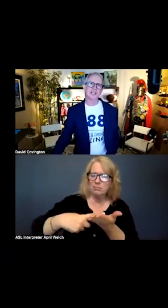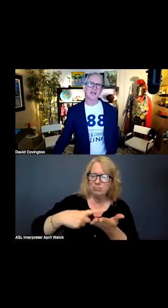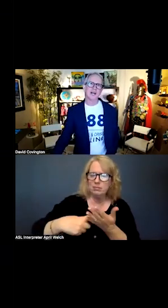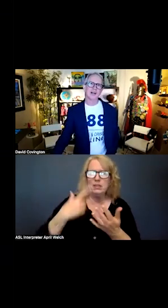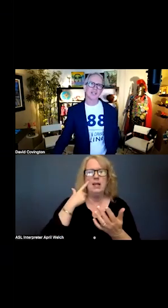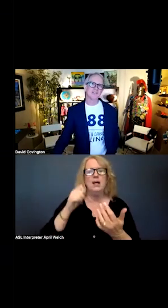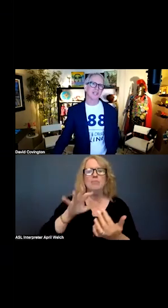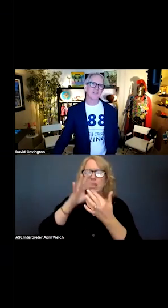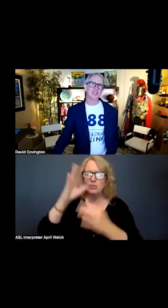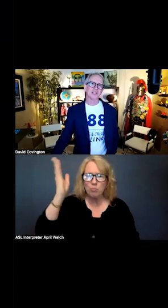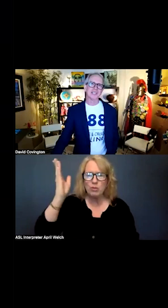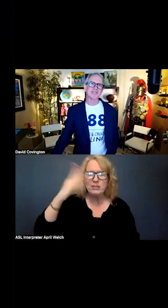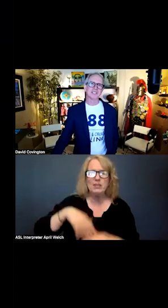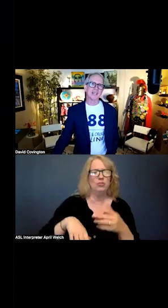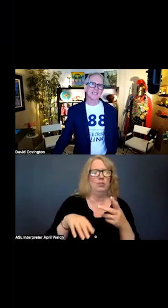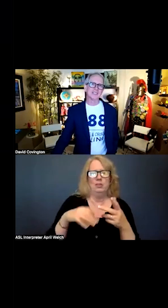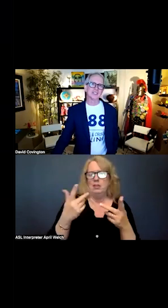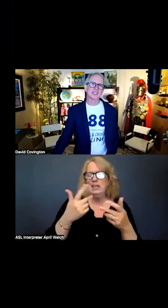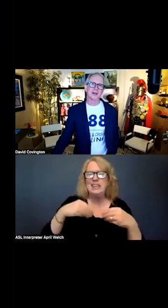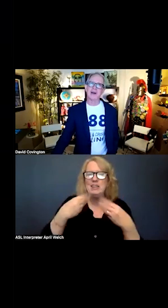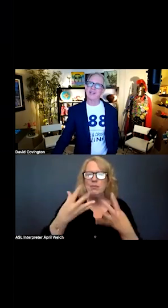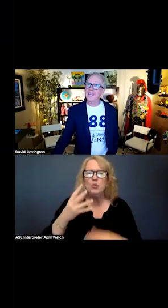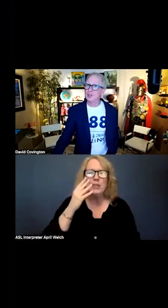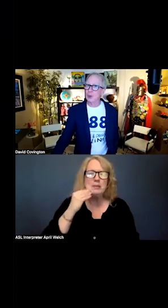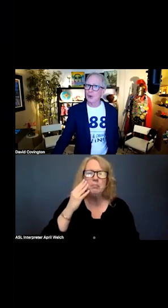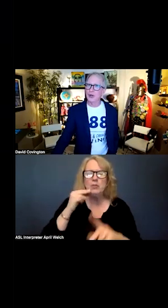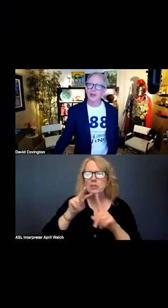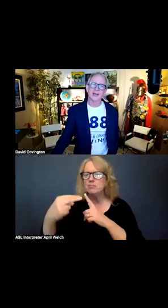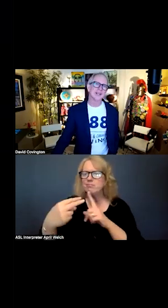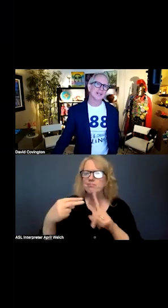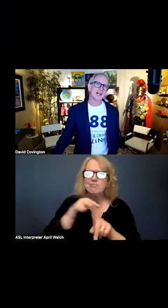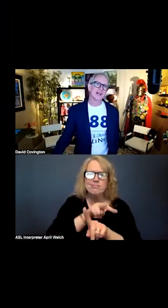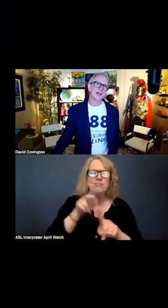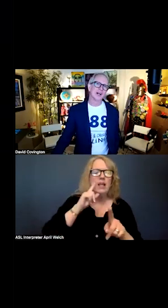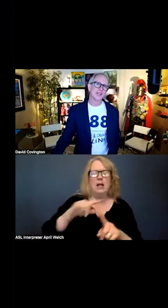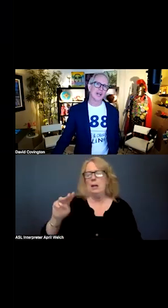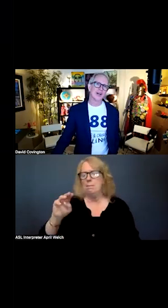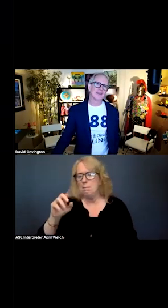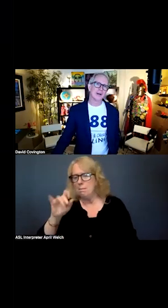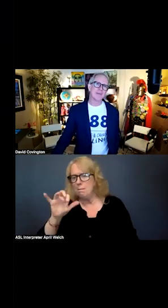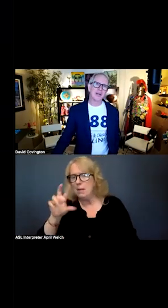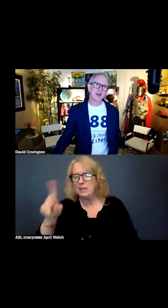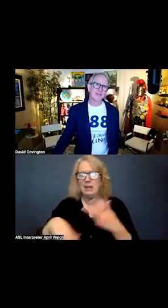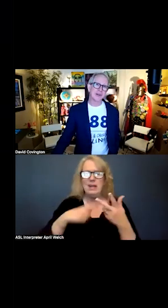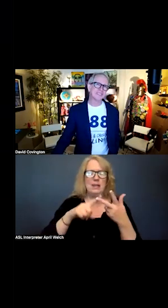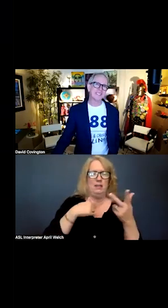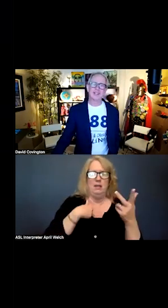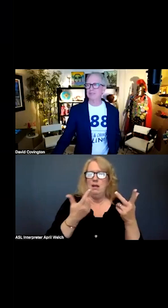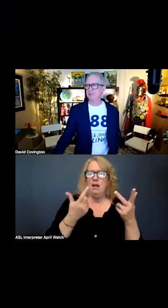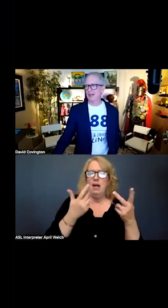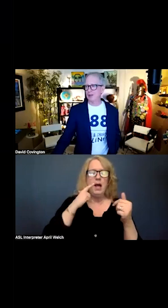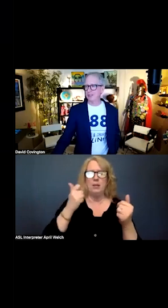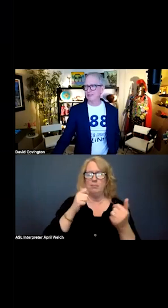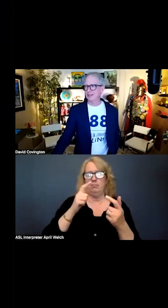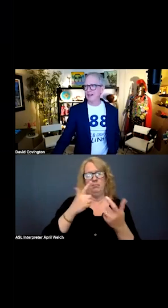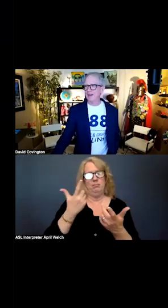presentation. Giving you a lived lens, a Medicaid corner, a peer front and center. There's